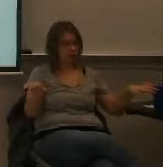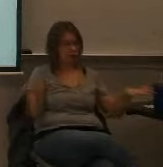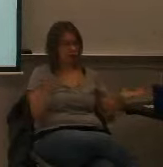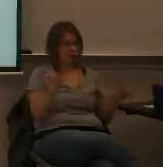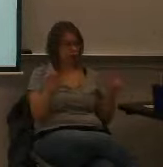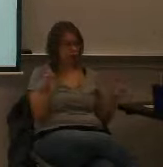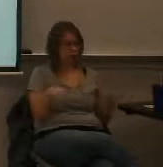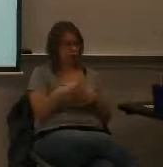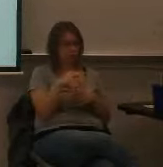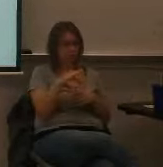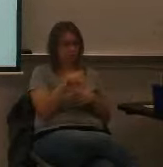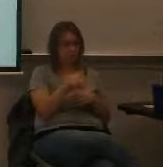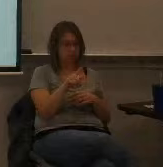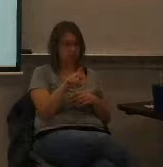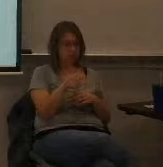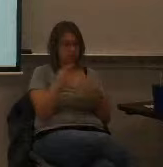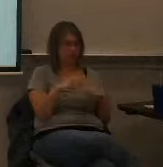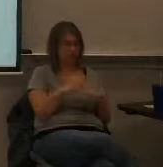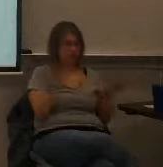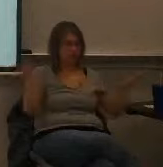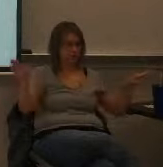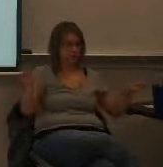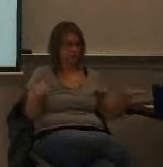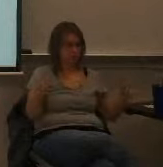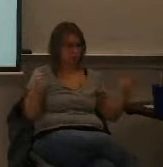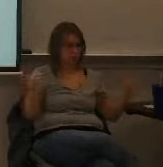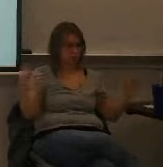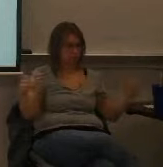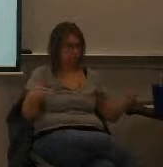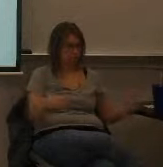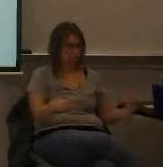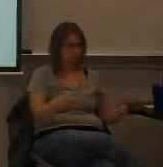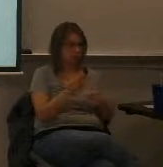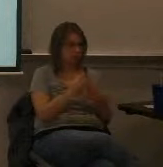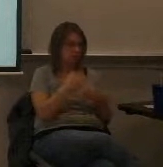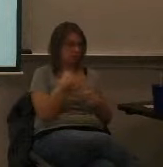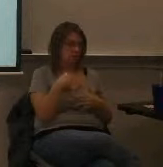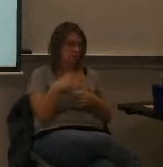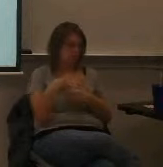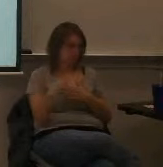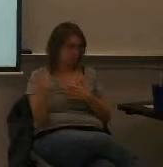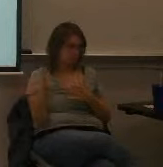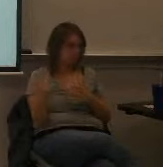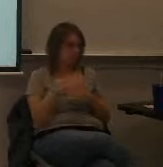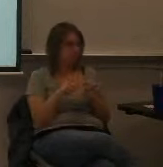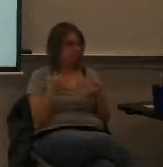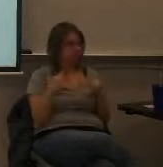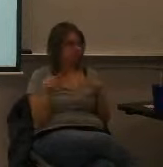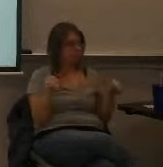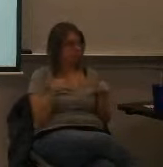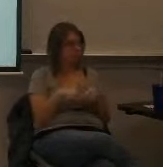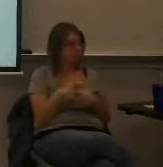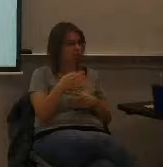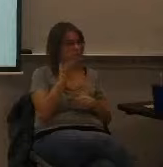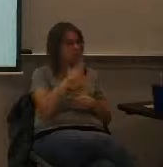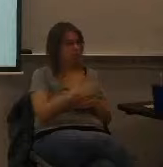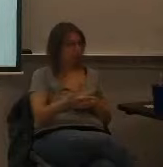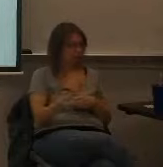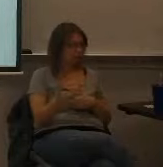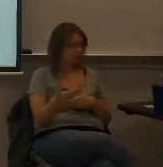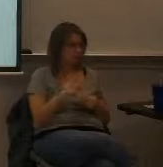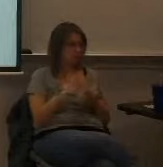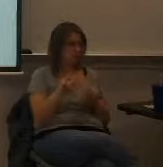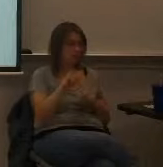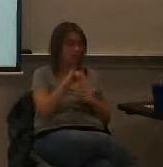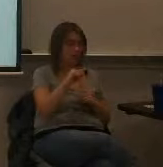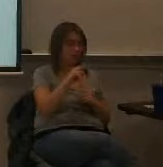it's going out in the floodplain, and then as it comes back, they try to swim back in. Some of them get trapped out there, but they're able to move out of the bad stuff. But